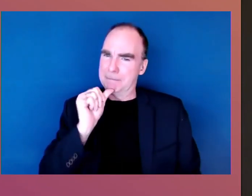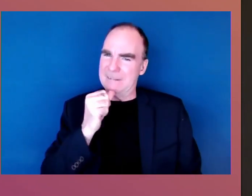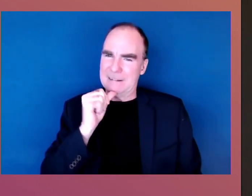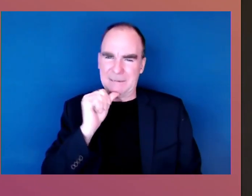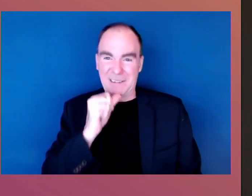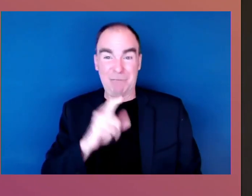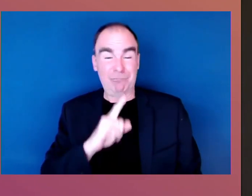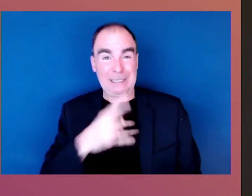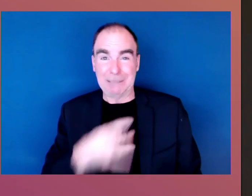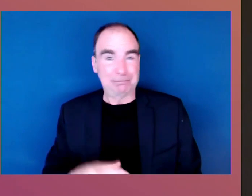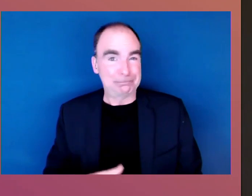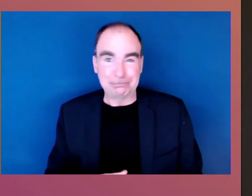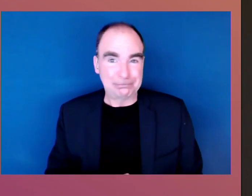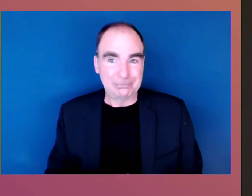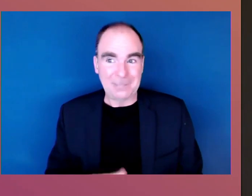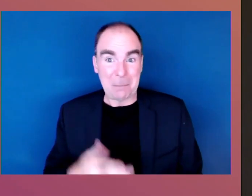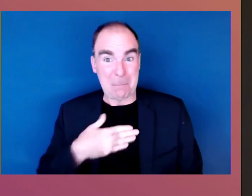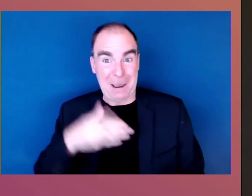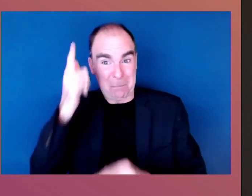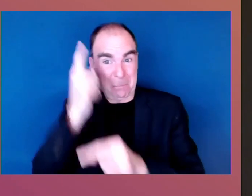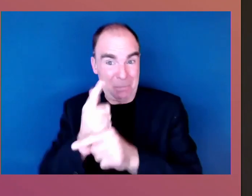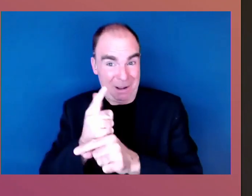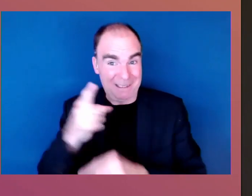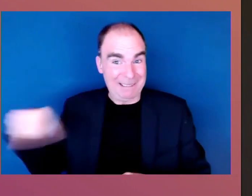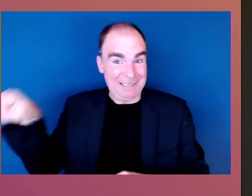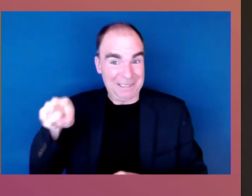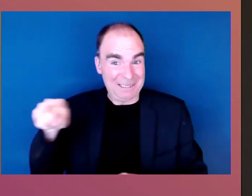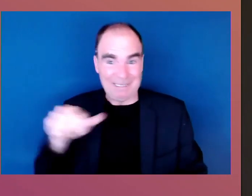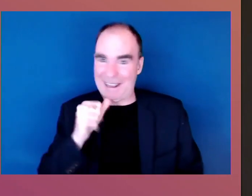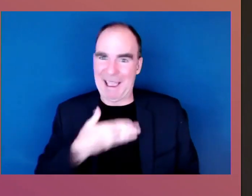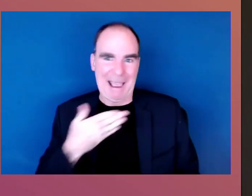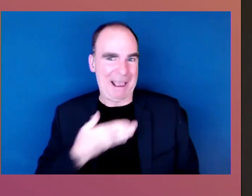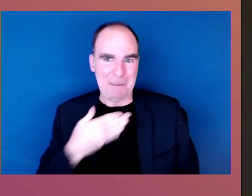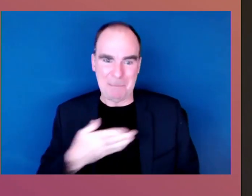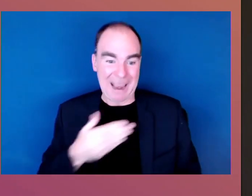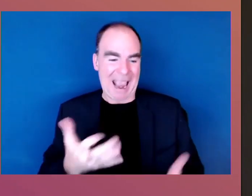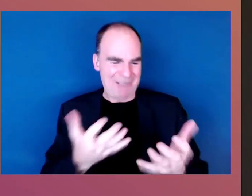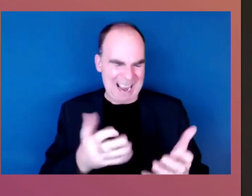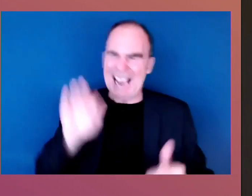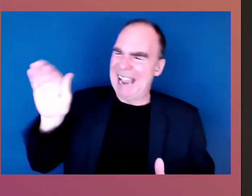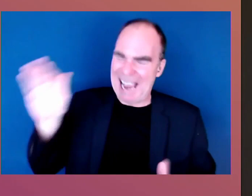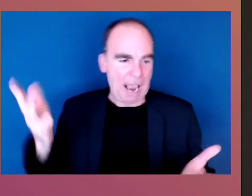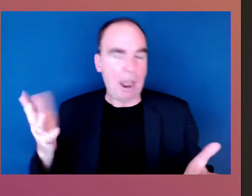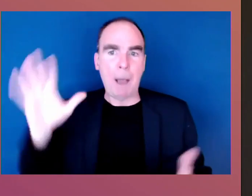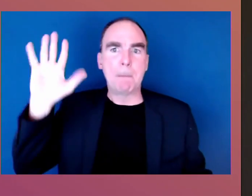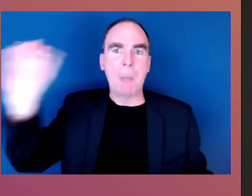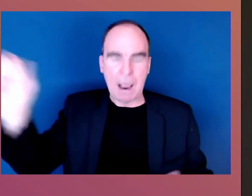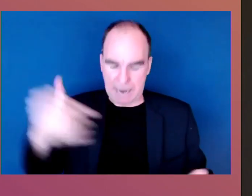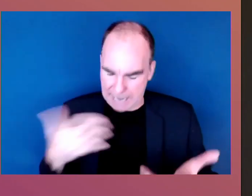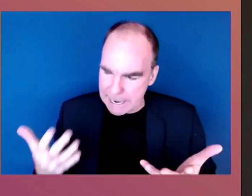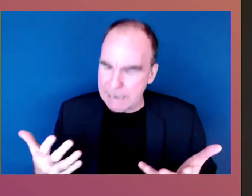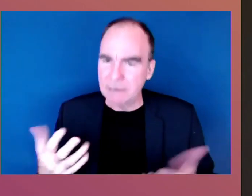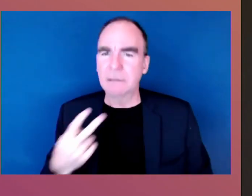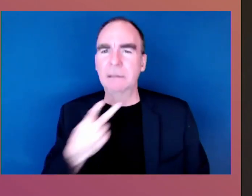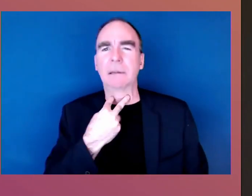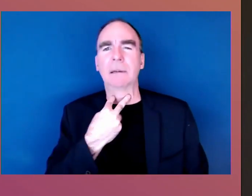my brothers were not happy either. I later noticed they were not always there whenever I needed. Another difficulty